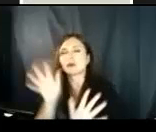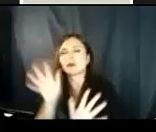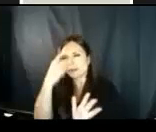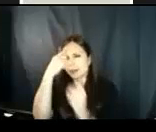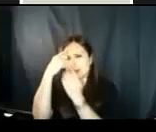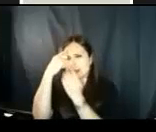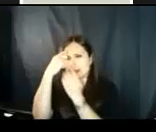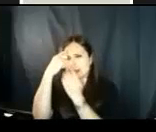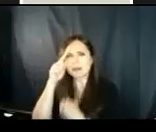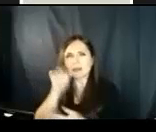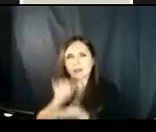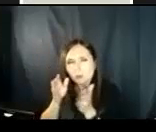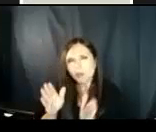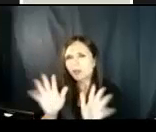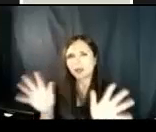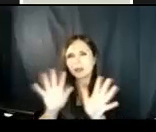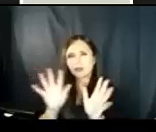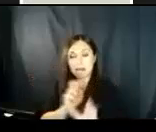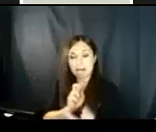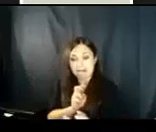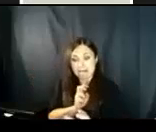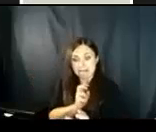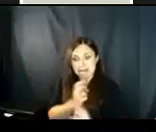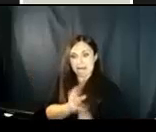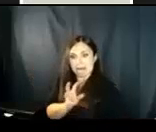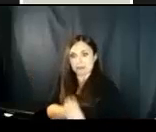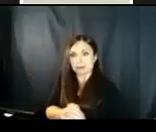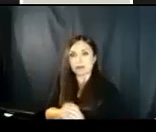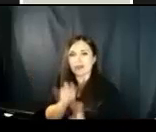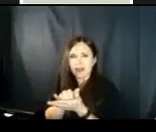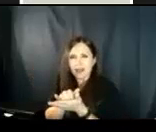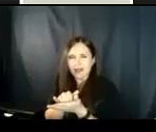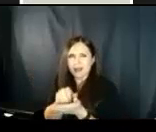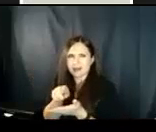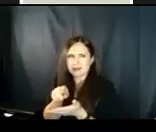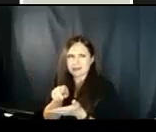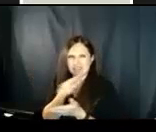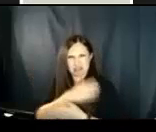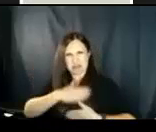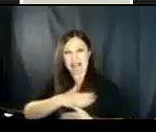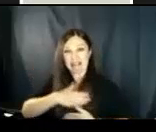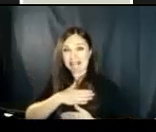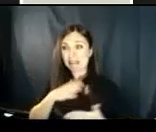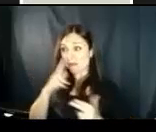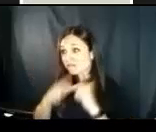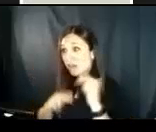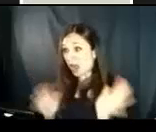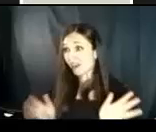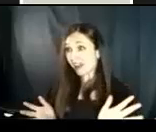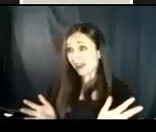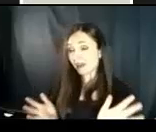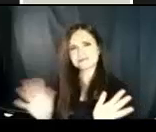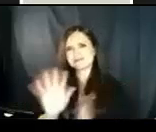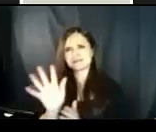think about engagement as something that needs to be entertainment. Okay, so when we think about that, that's going to